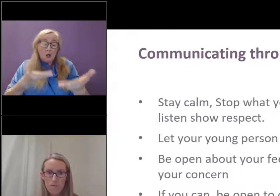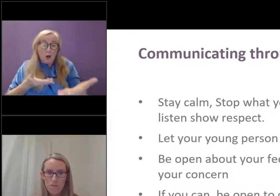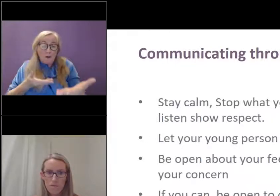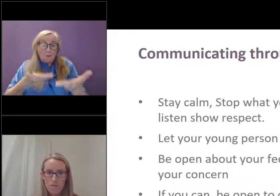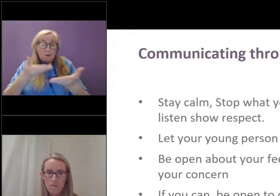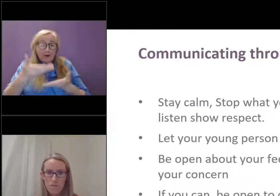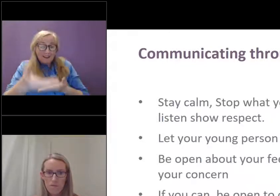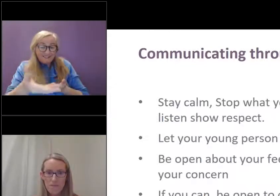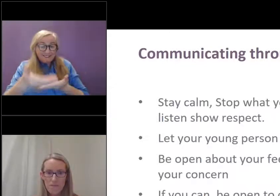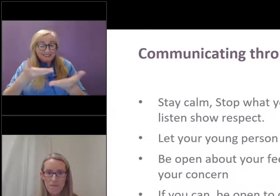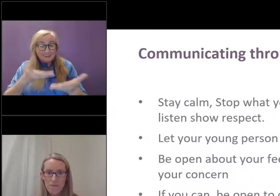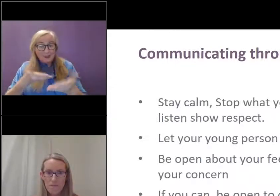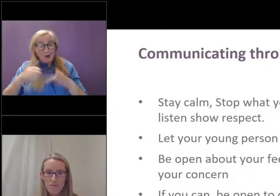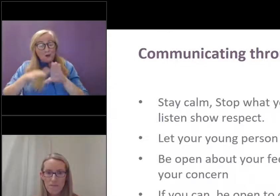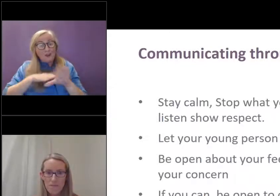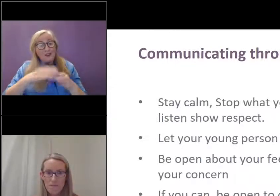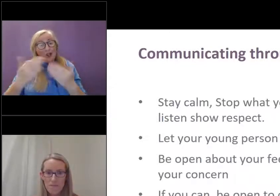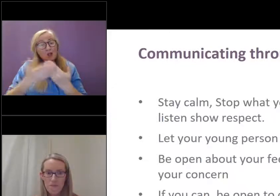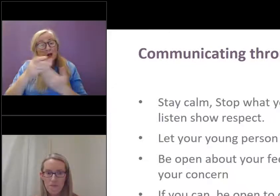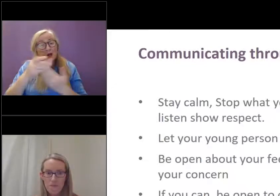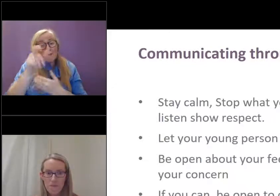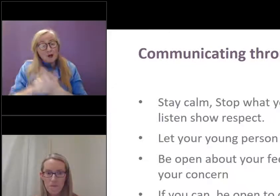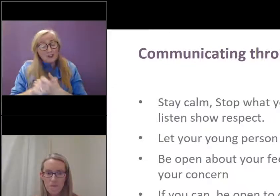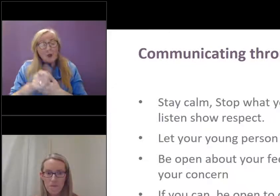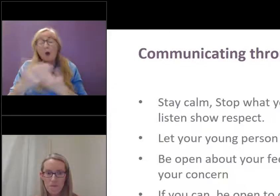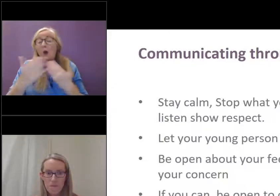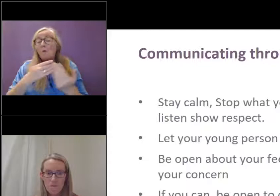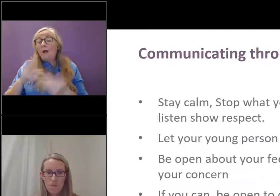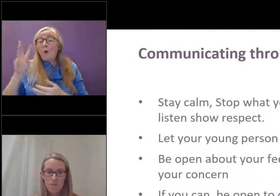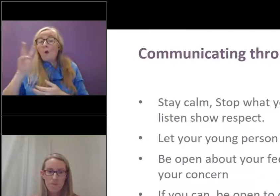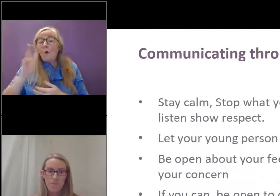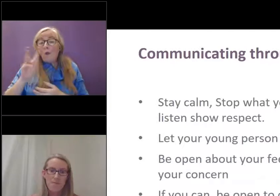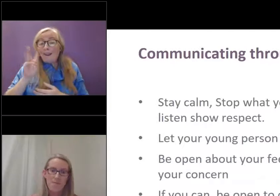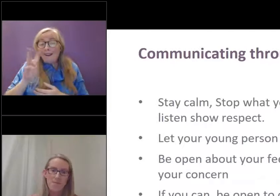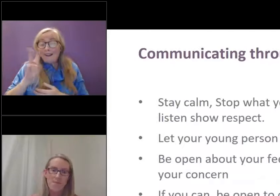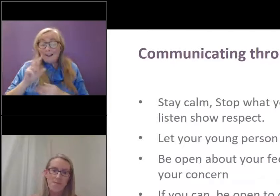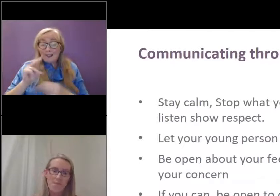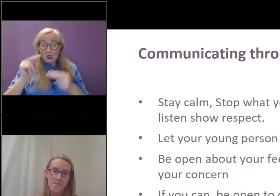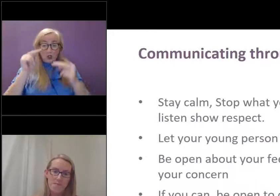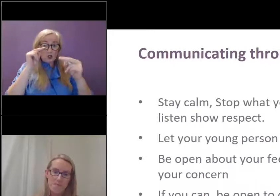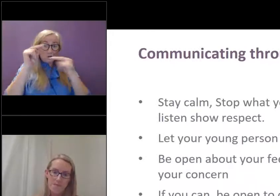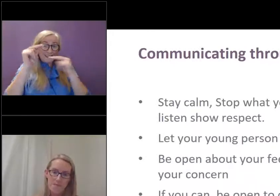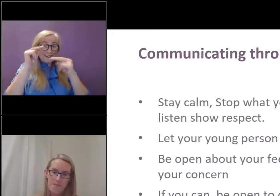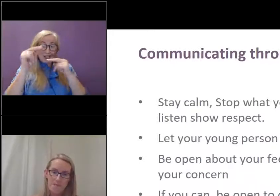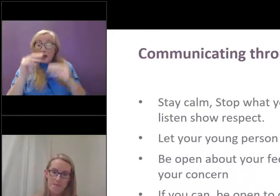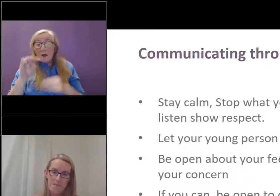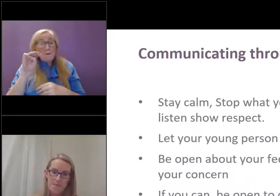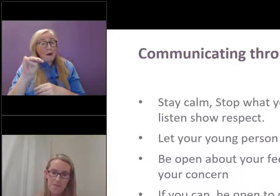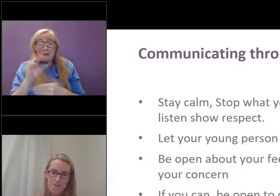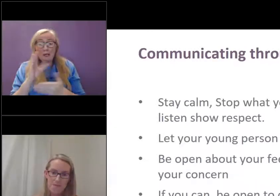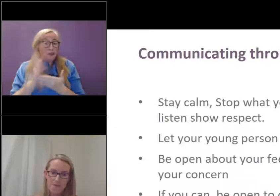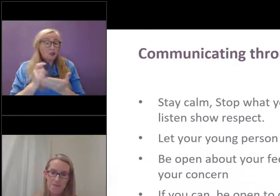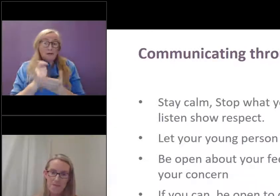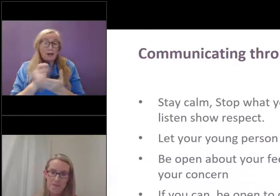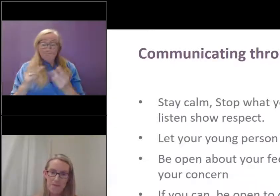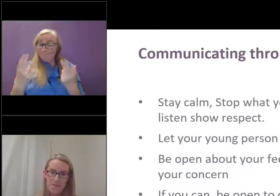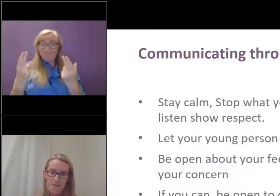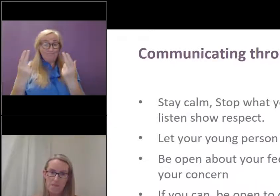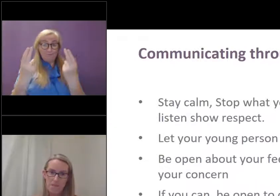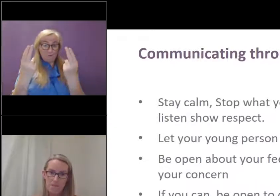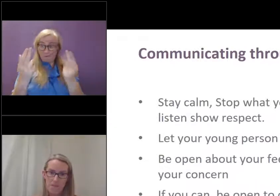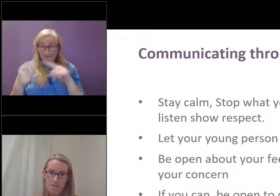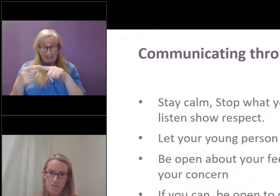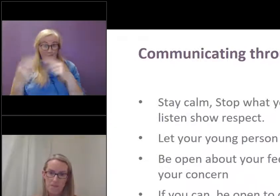person. Think about what you're willing to negotiate and compromise in. It might be a situation where there is none, and you have to say no, but that's